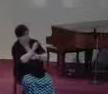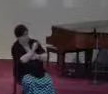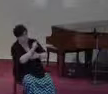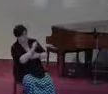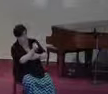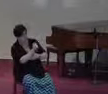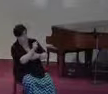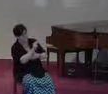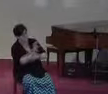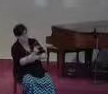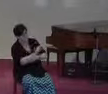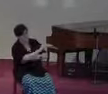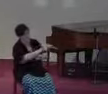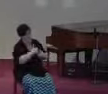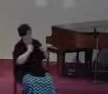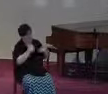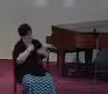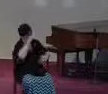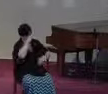The only one who